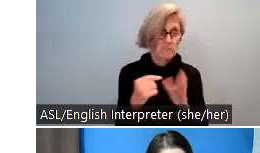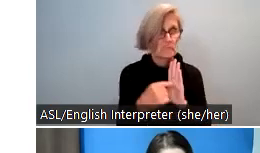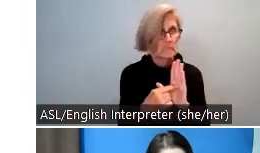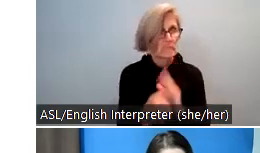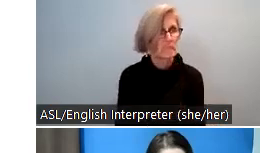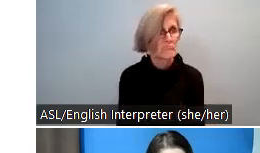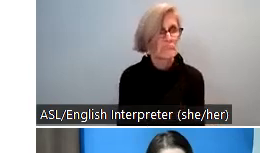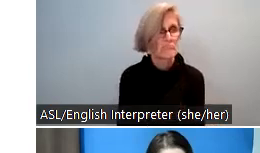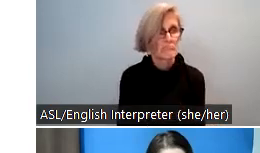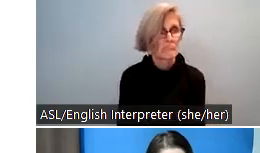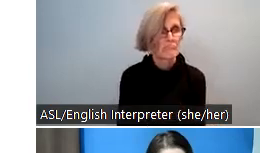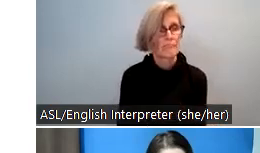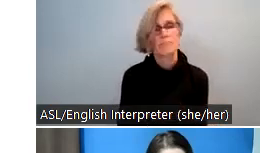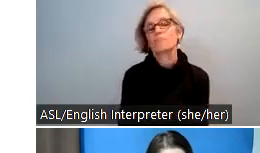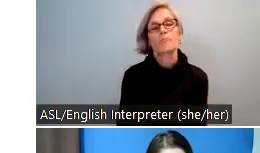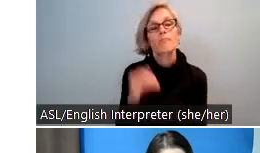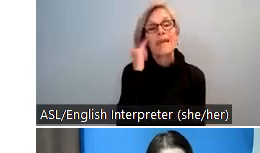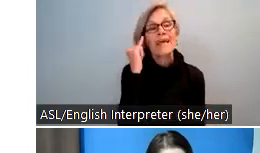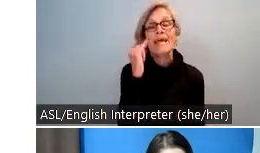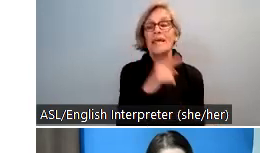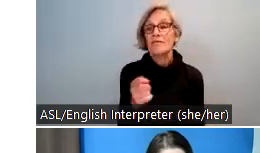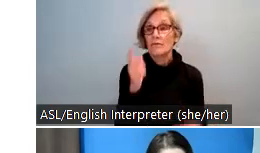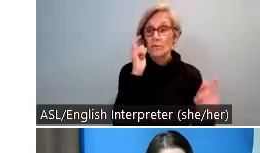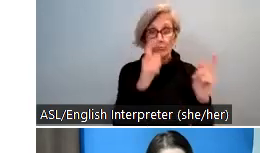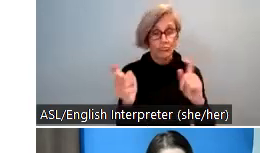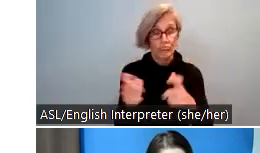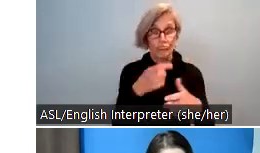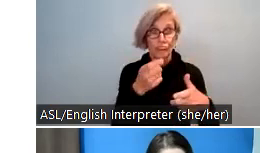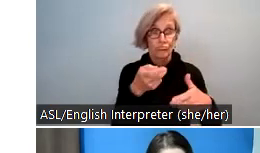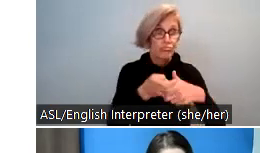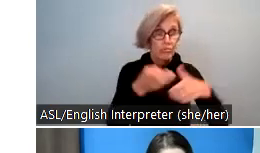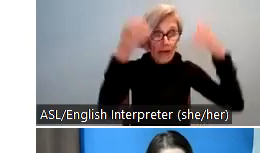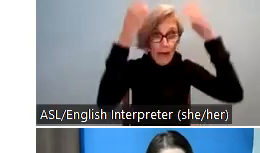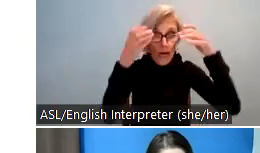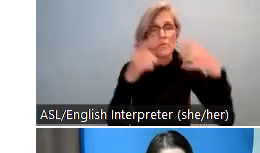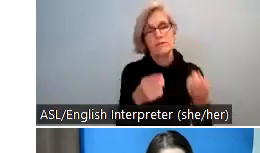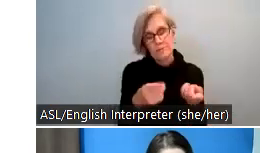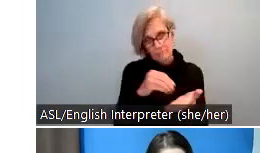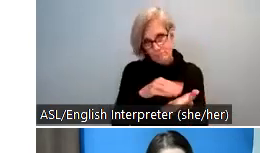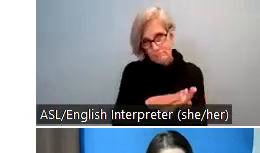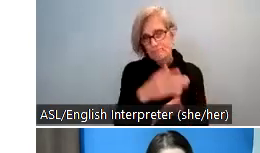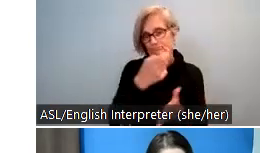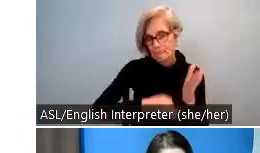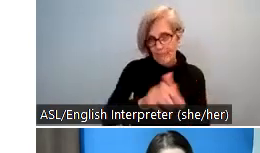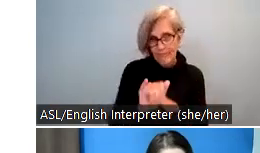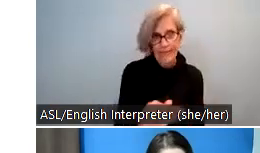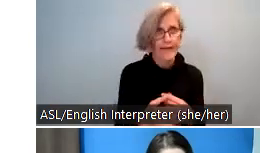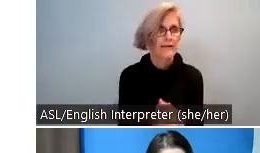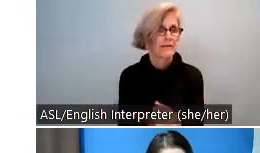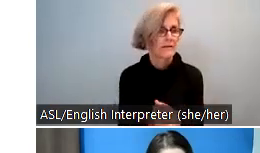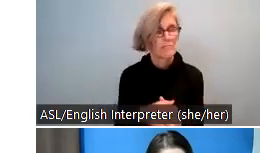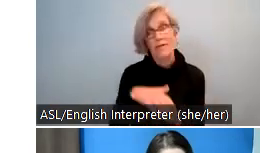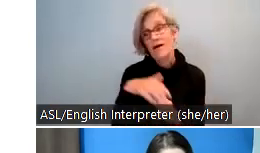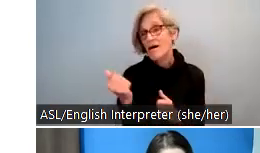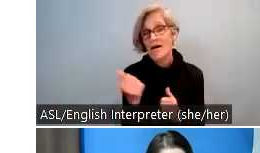bicycle helmets purchased to support bicycle education, supply or equipment rental fees, and virtual platform